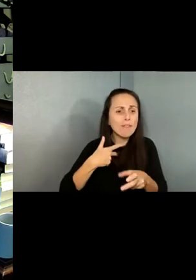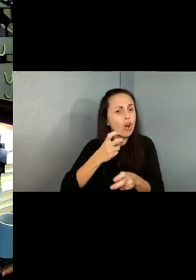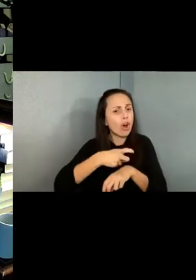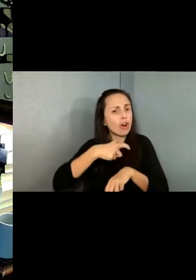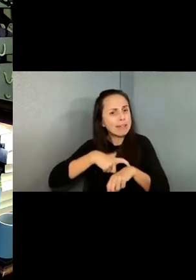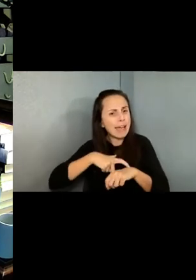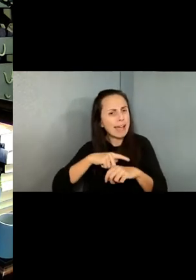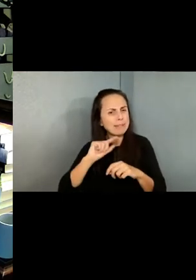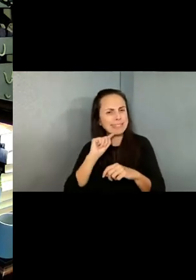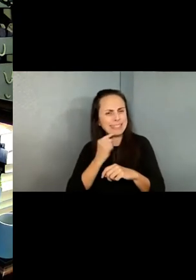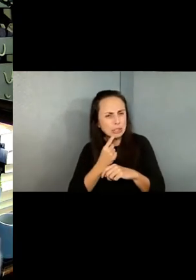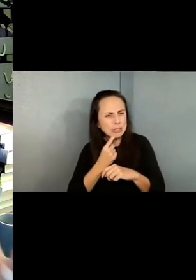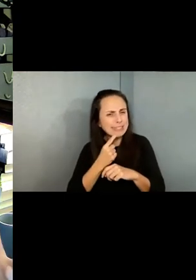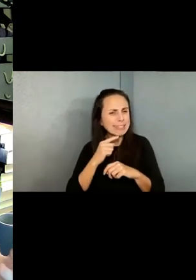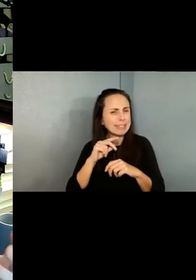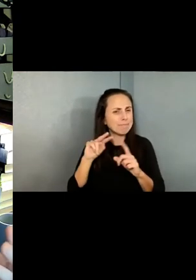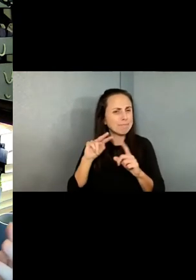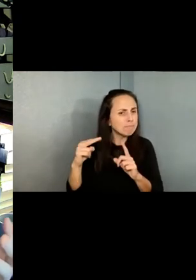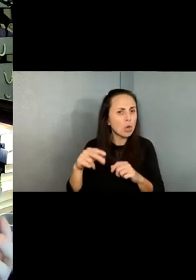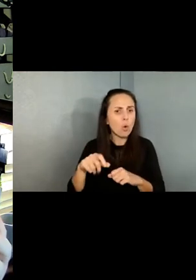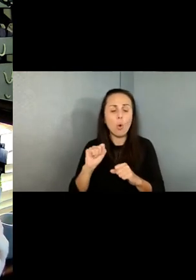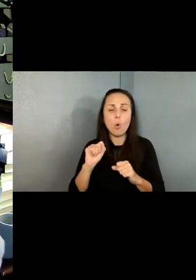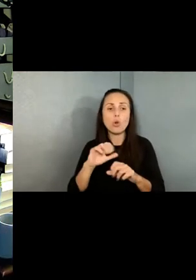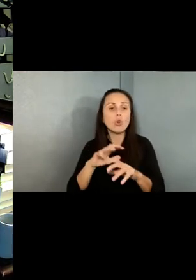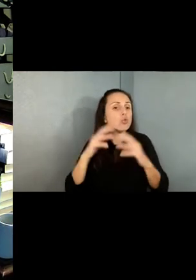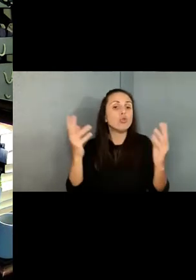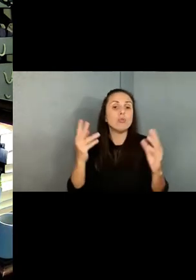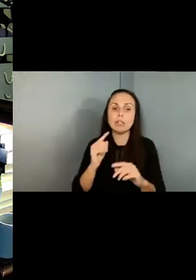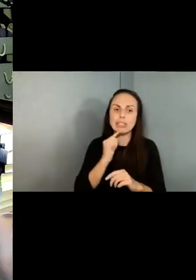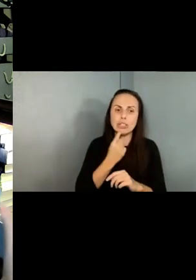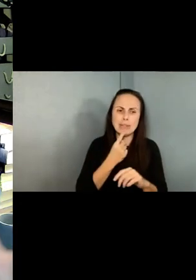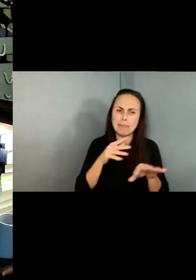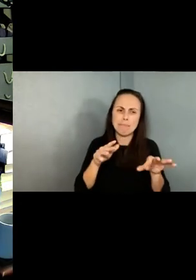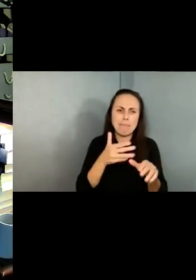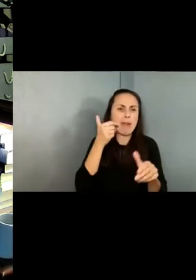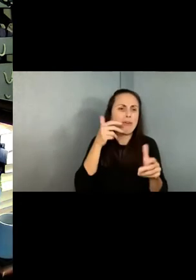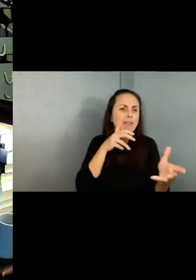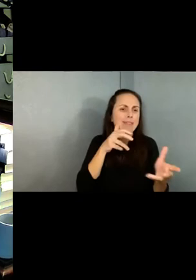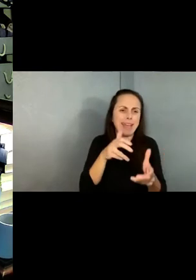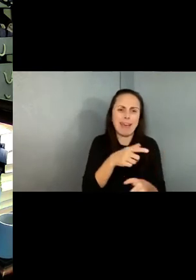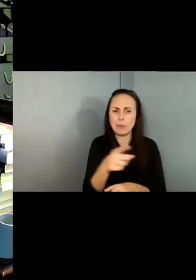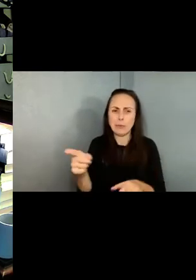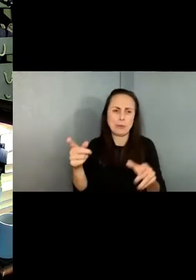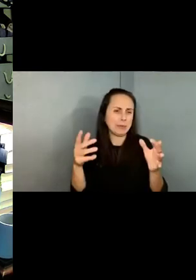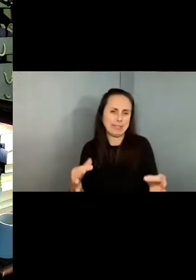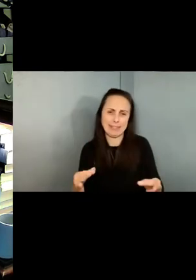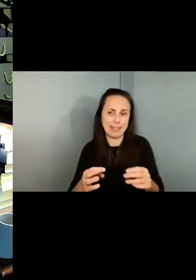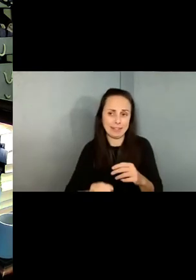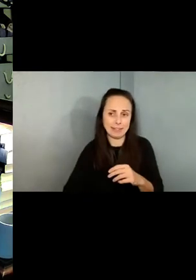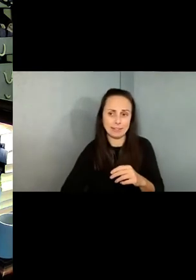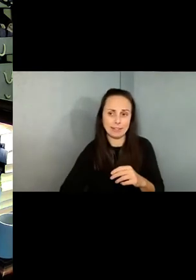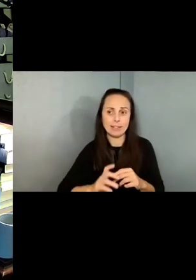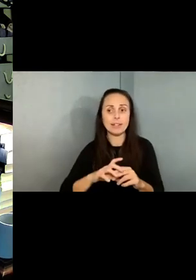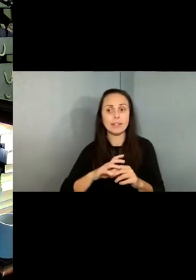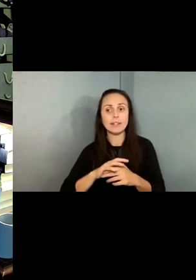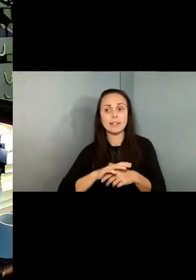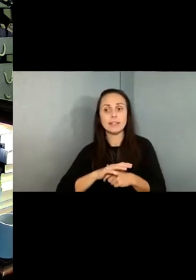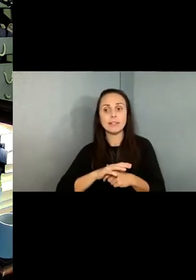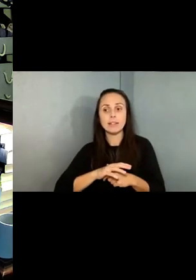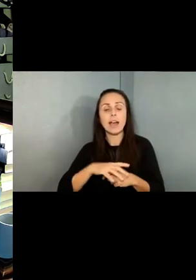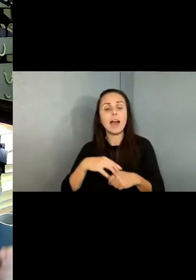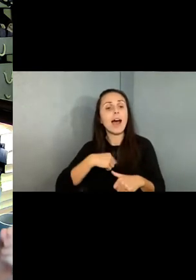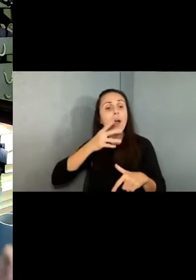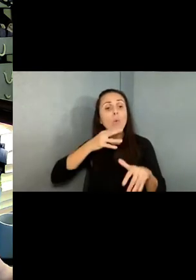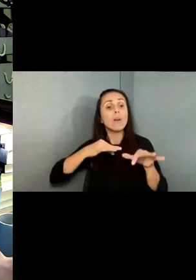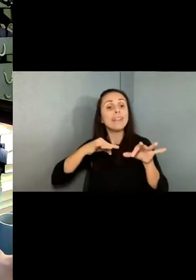things seriously, or I take things so seriously that I need to laugh at them. You guys decide. Here's a